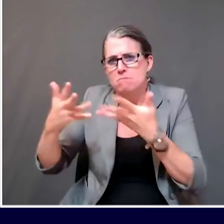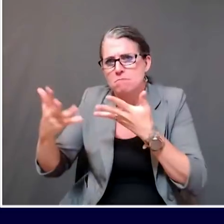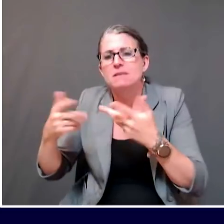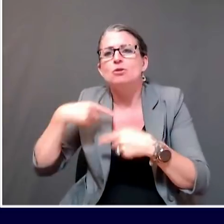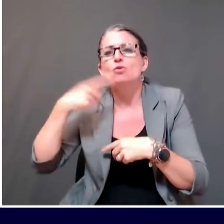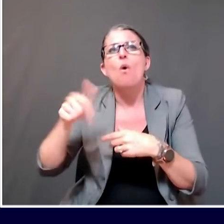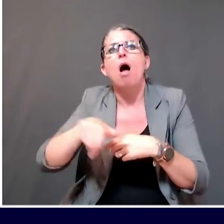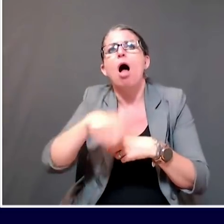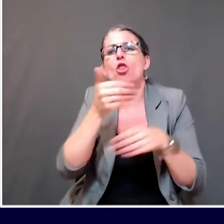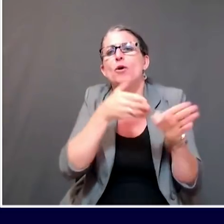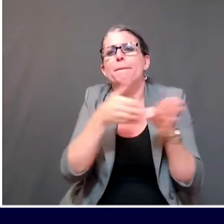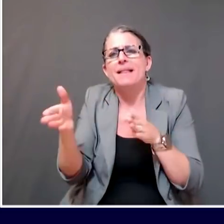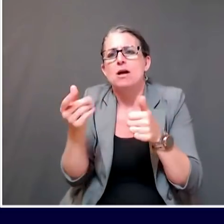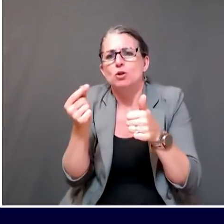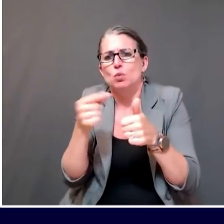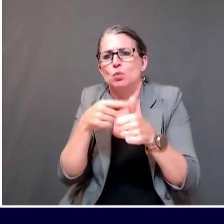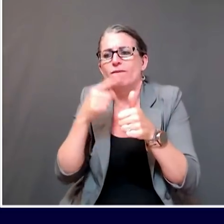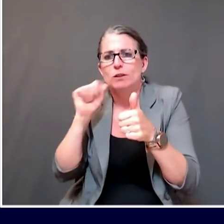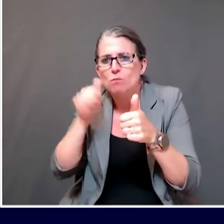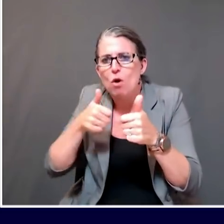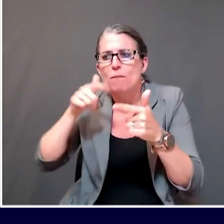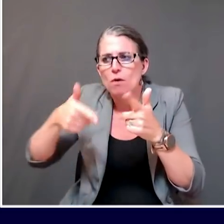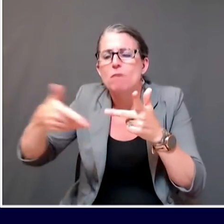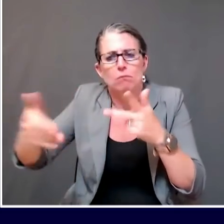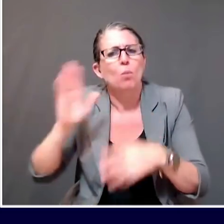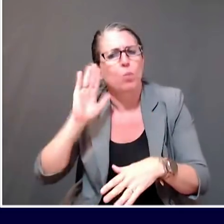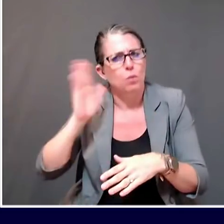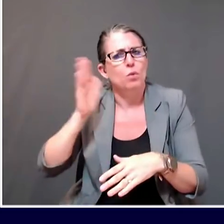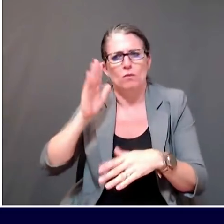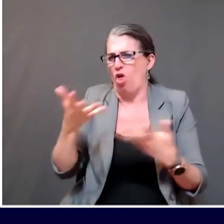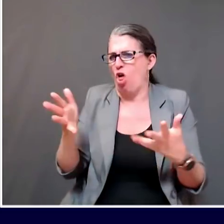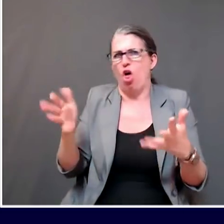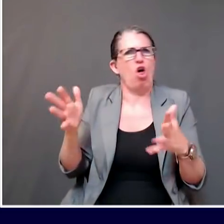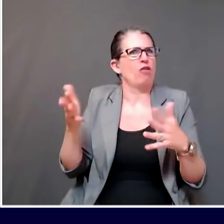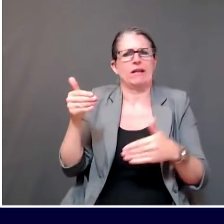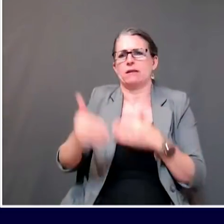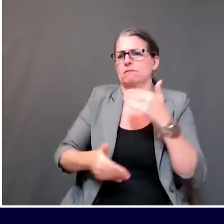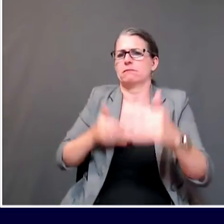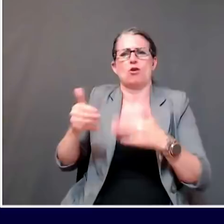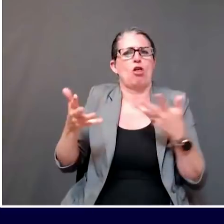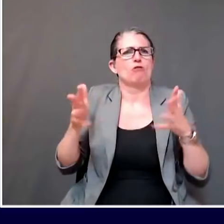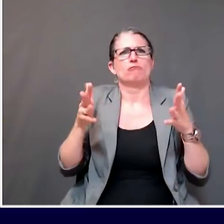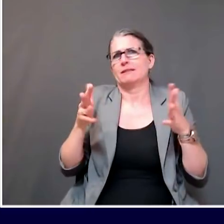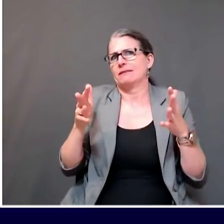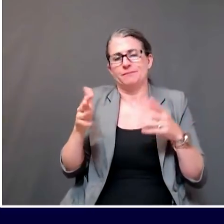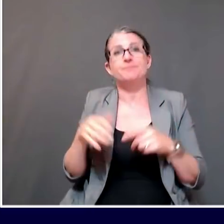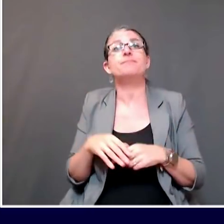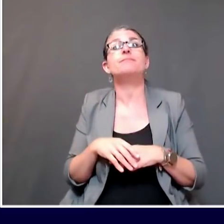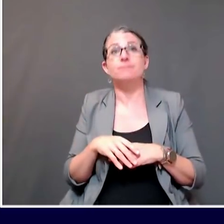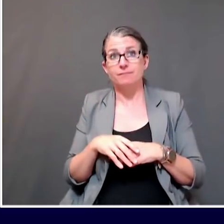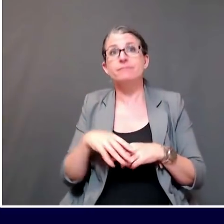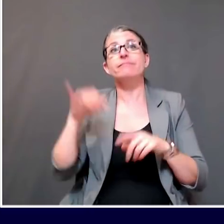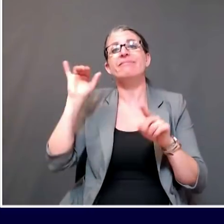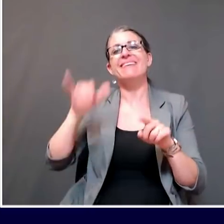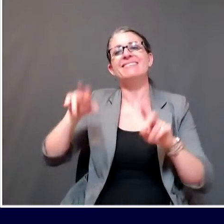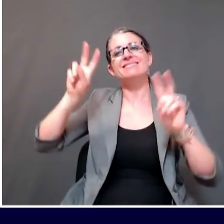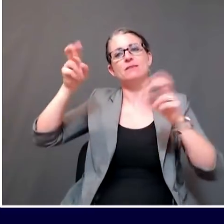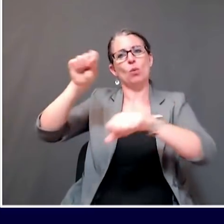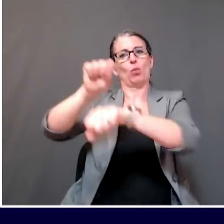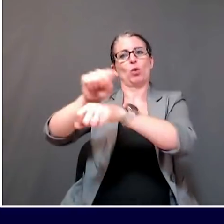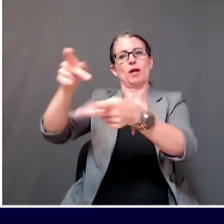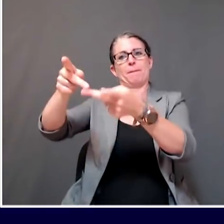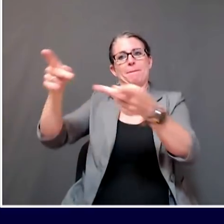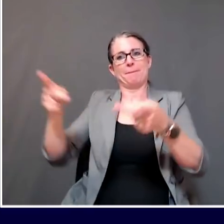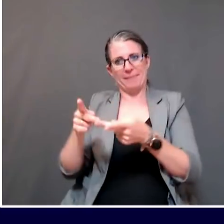Maine CDC's goal, our goals here, given that this is a workplace outbreak, are a fewfold. The first is try to figure